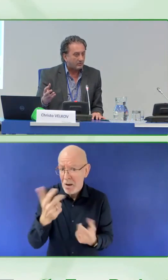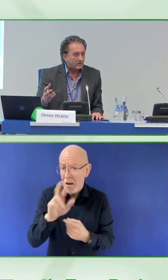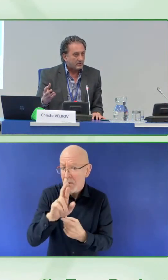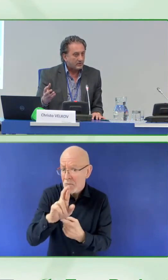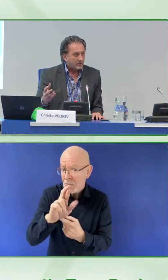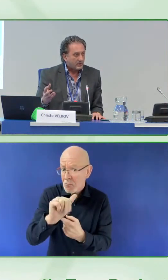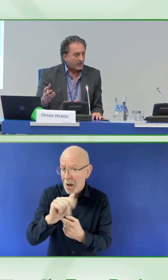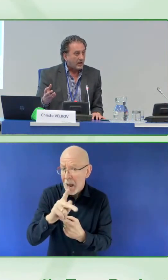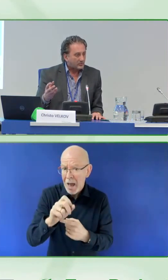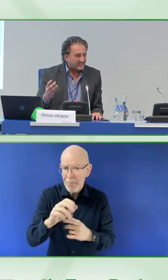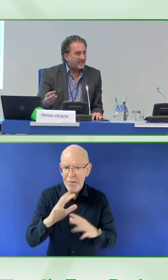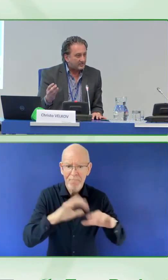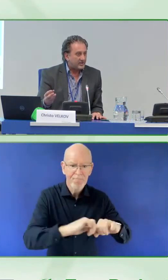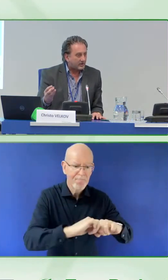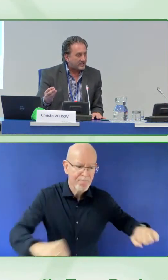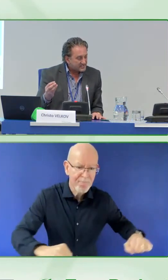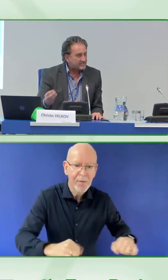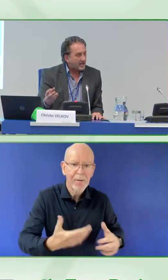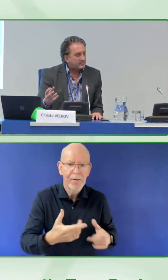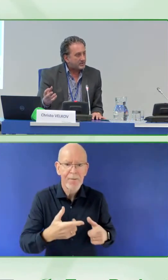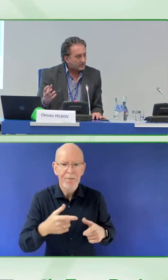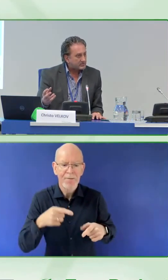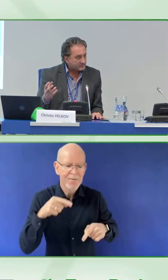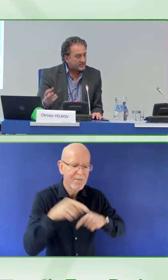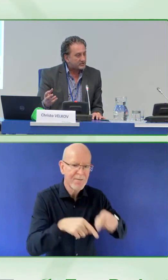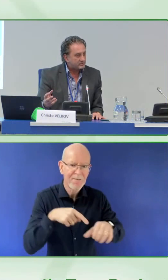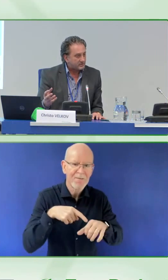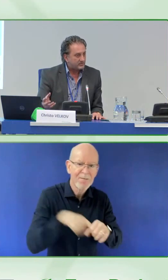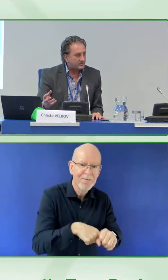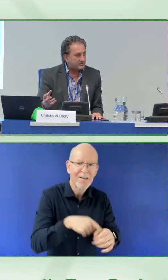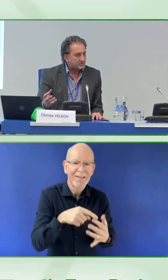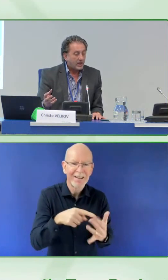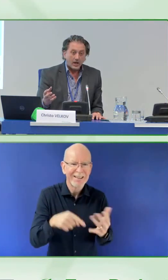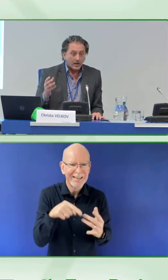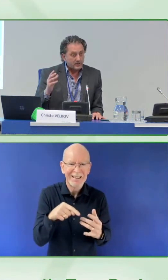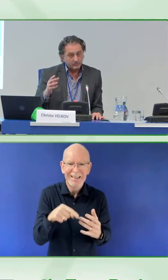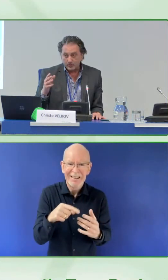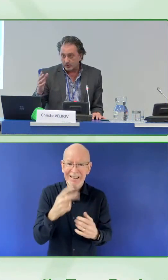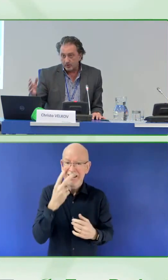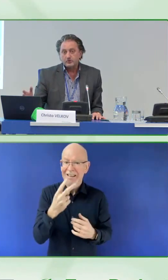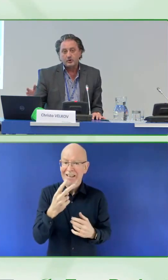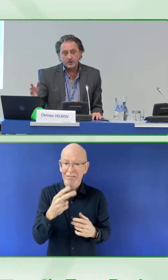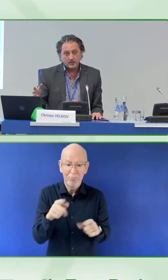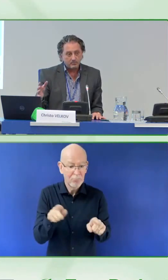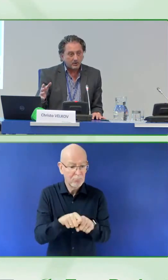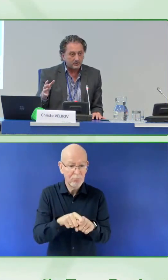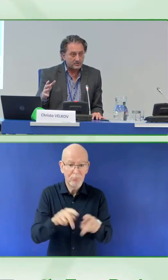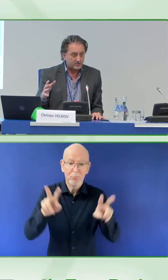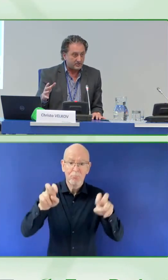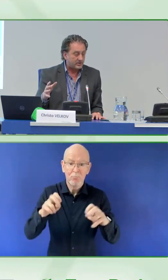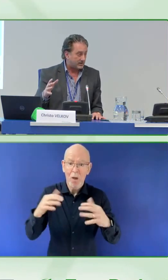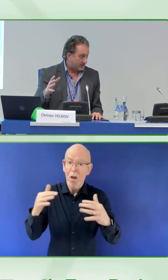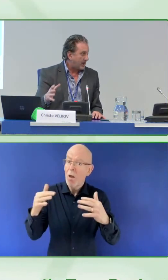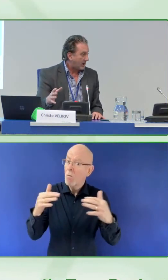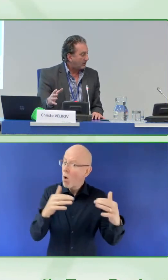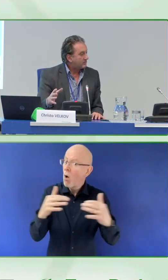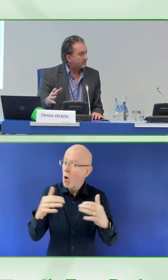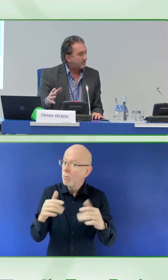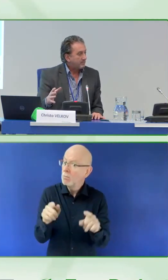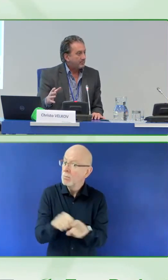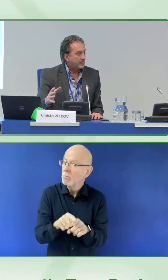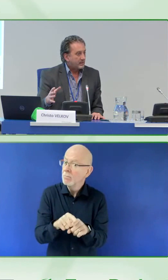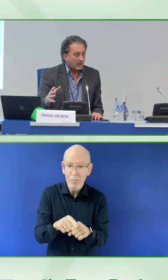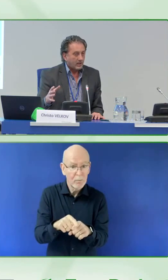you know, how dead they are inside because of sexual abuse. And if we're not talking about this here